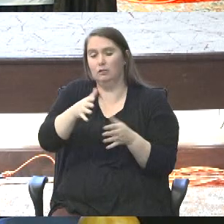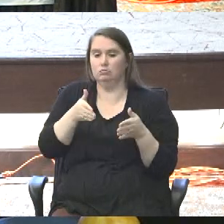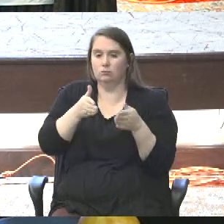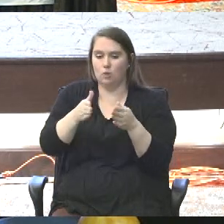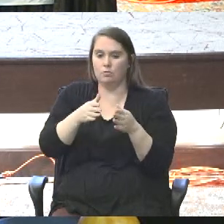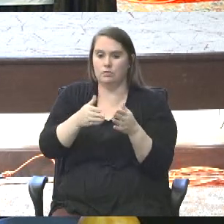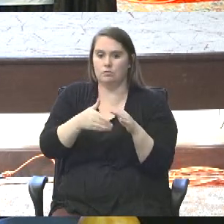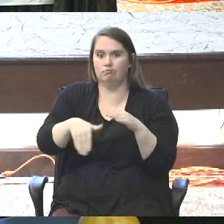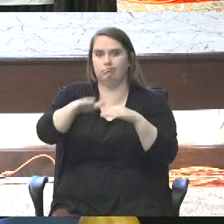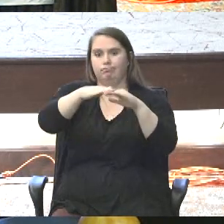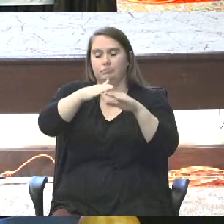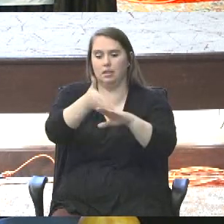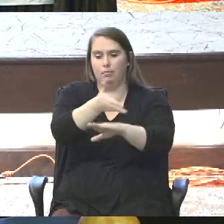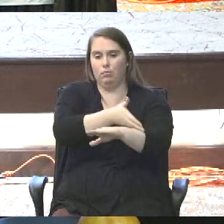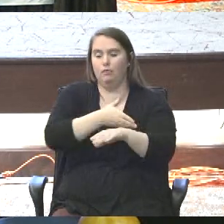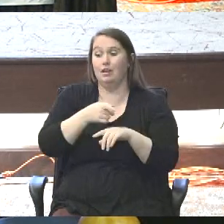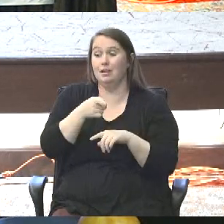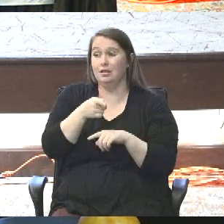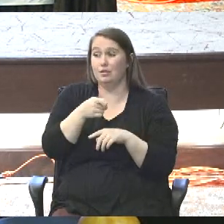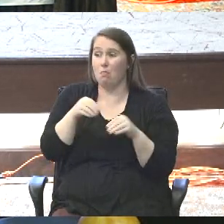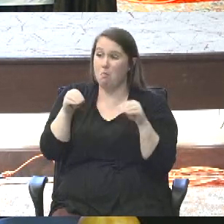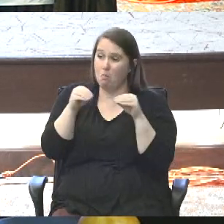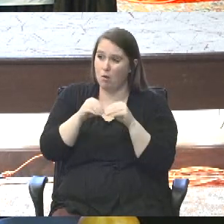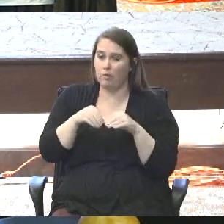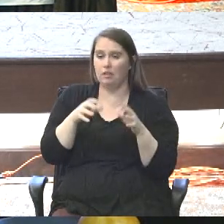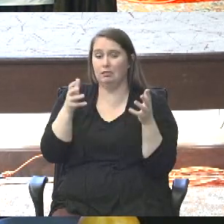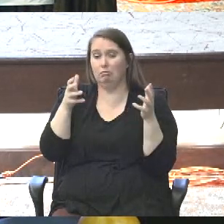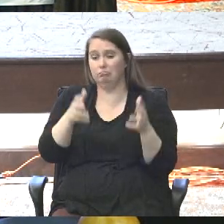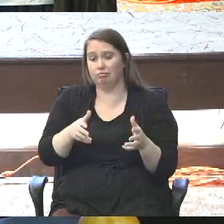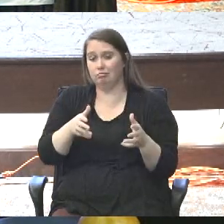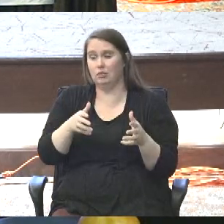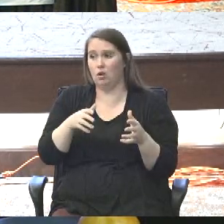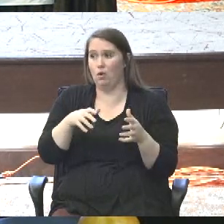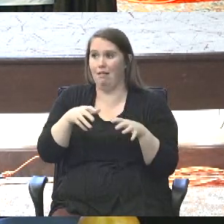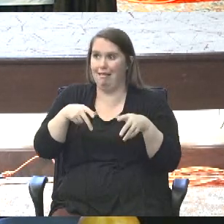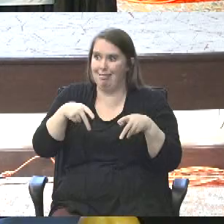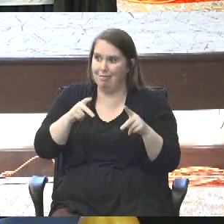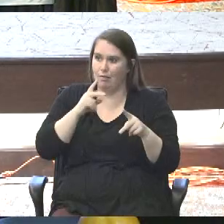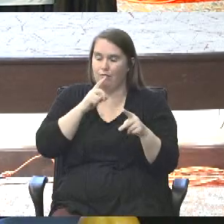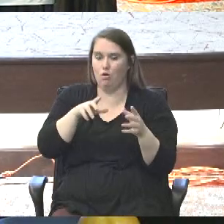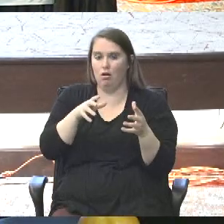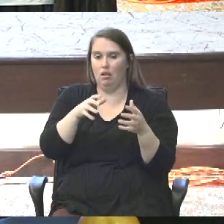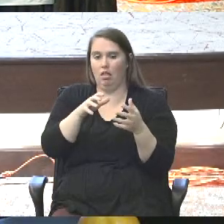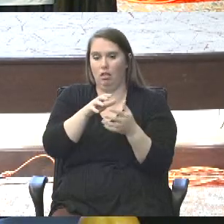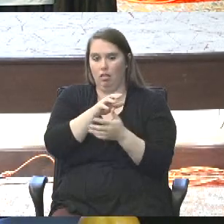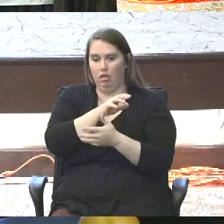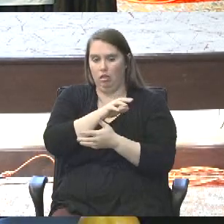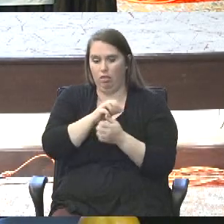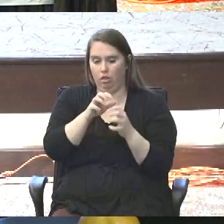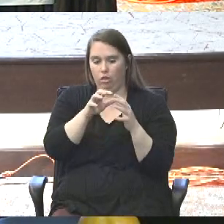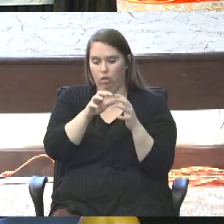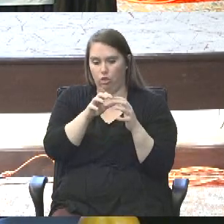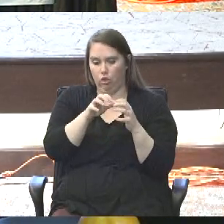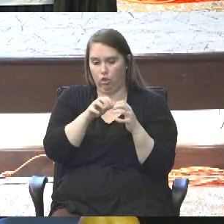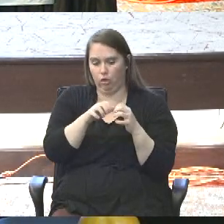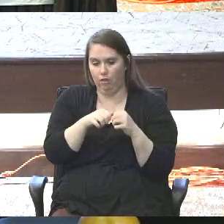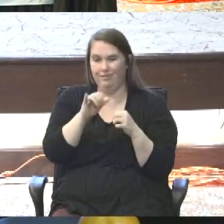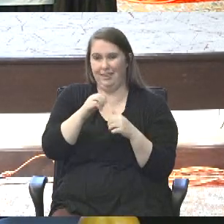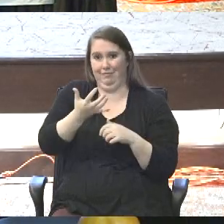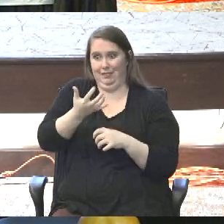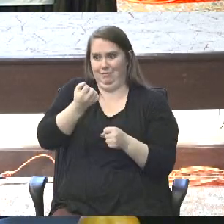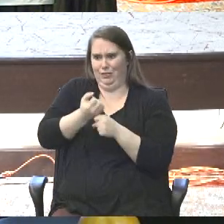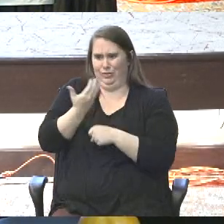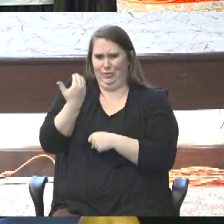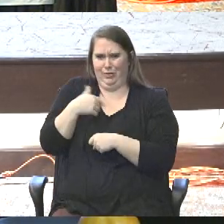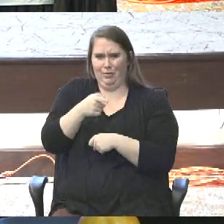the longer that we allow the roads in the core of our city to degrade while we're fixing the roads that were built 5 years ago and are